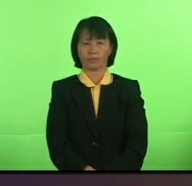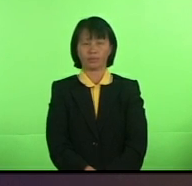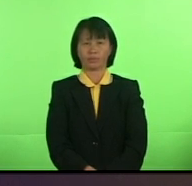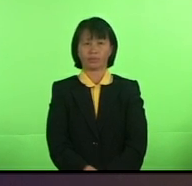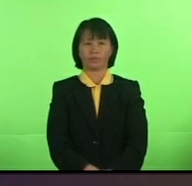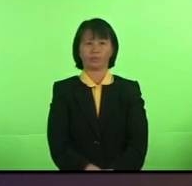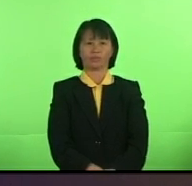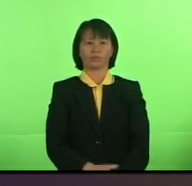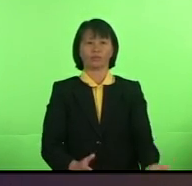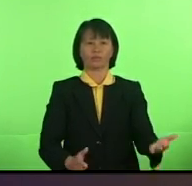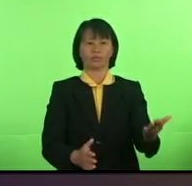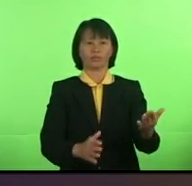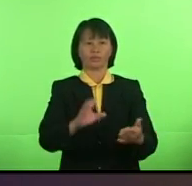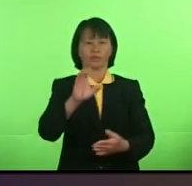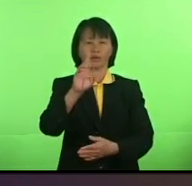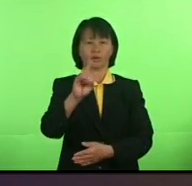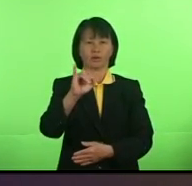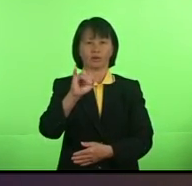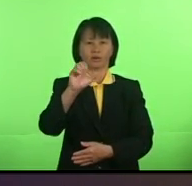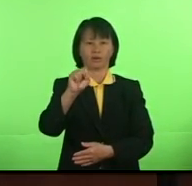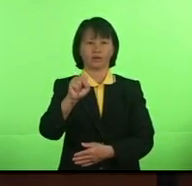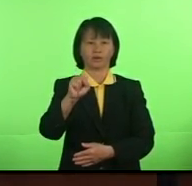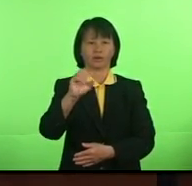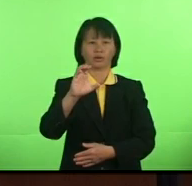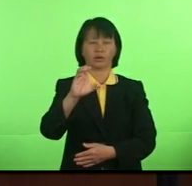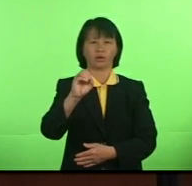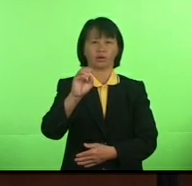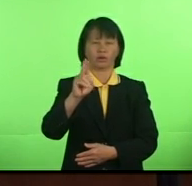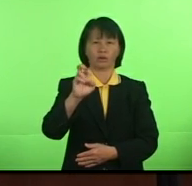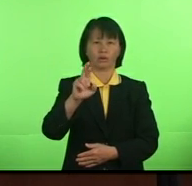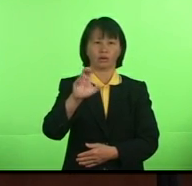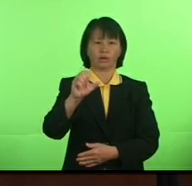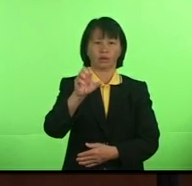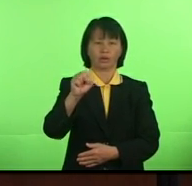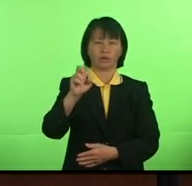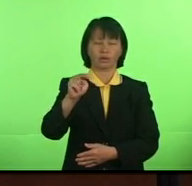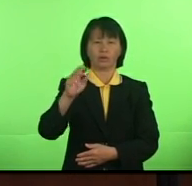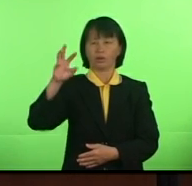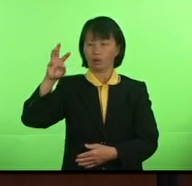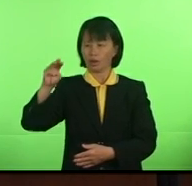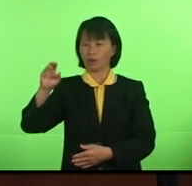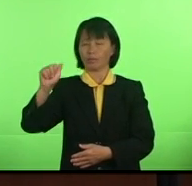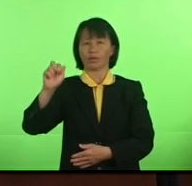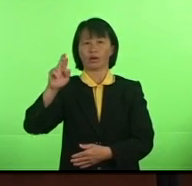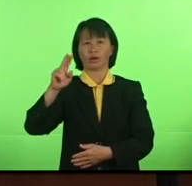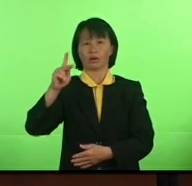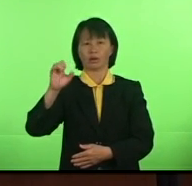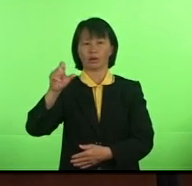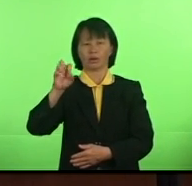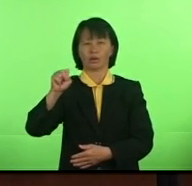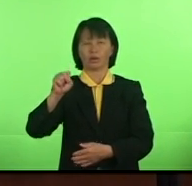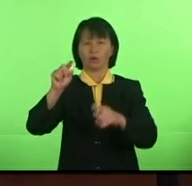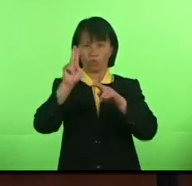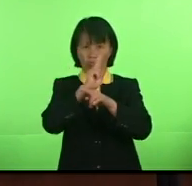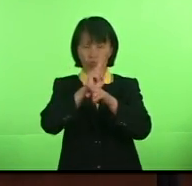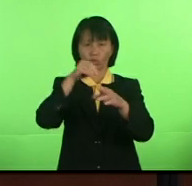Discourse markers. A discourse marker is a word or phrase used in a conversation